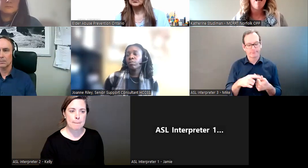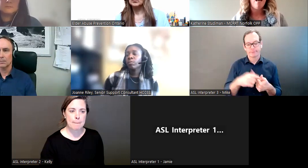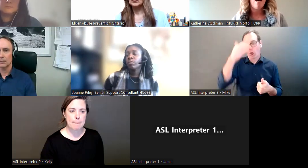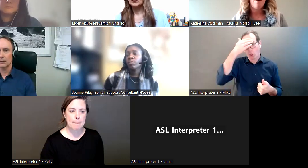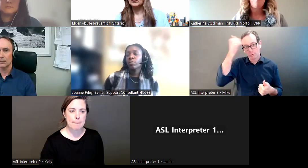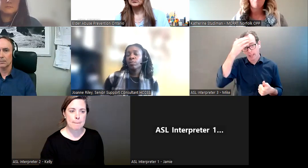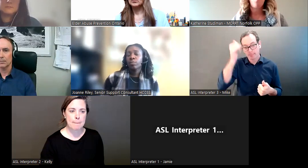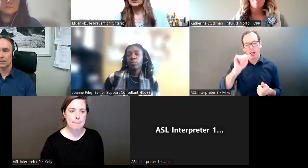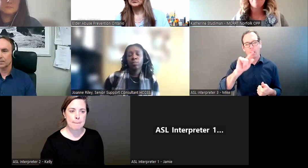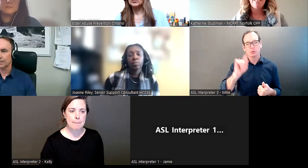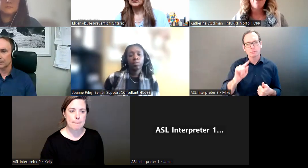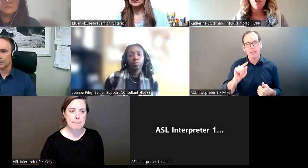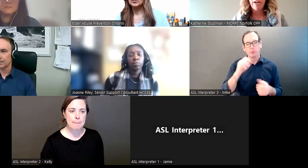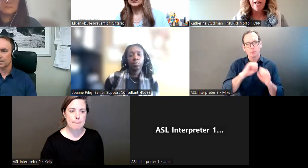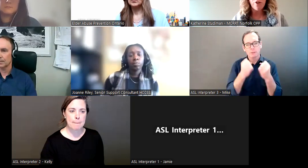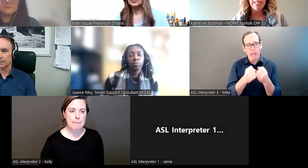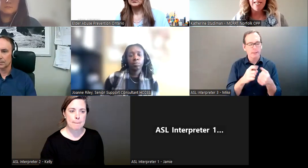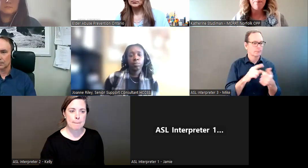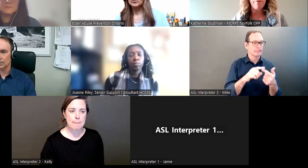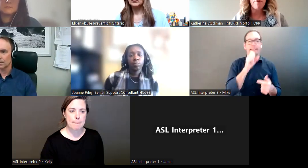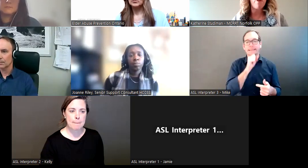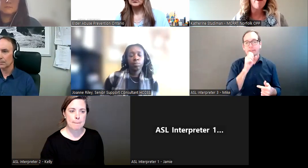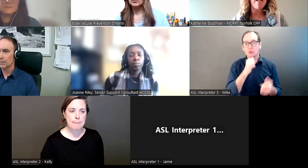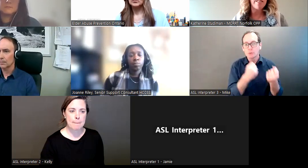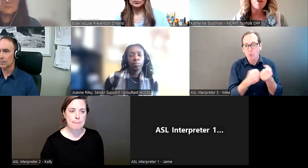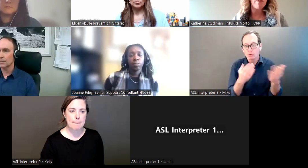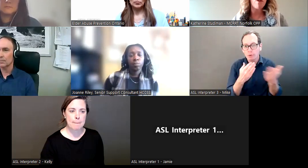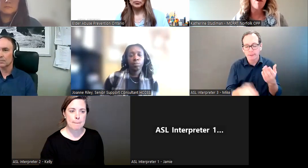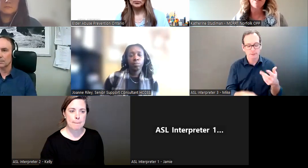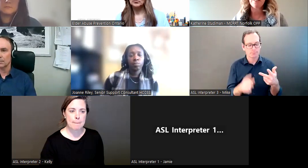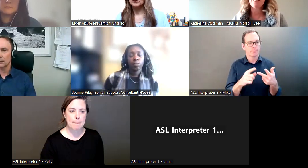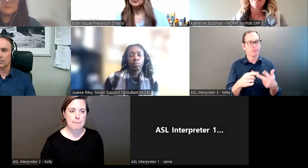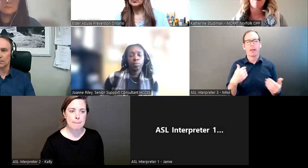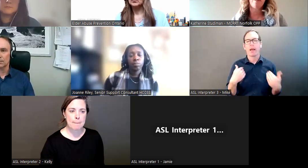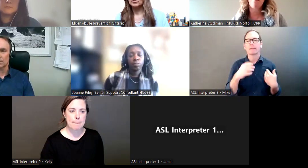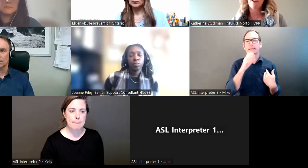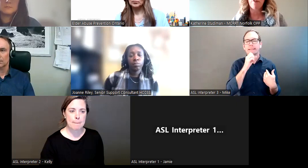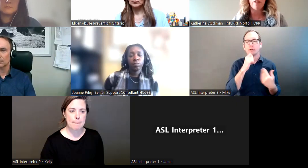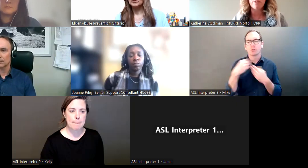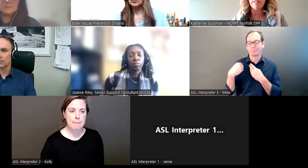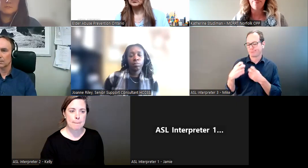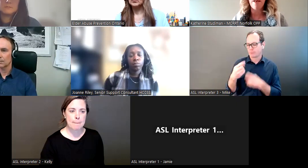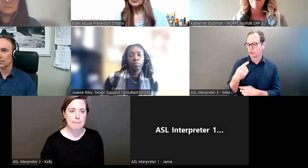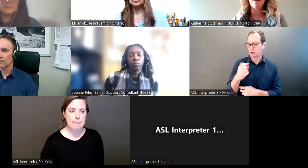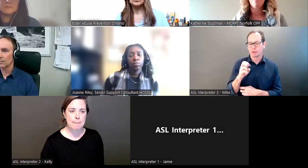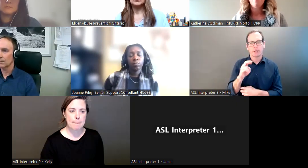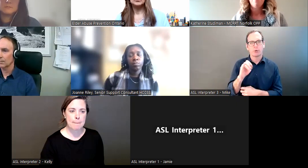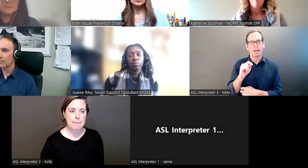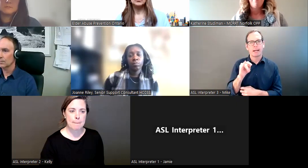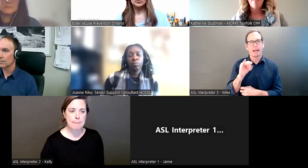Society. We have a senior geriatric team through Community Addiction and Mental Health Services. I work very, very closely with